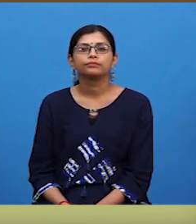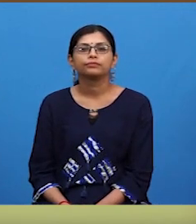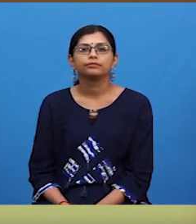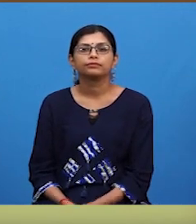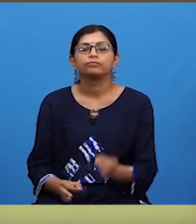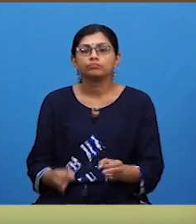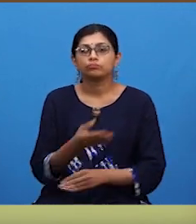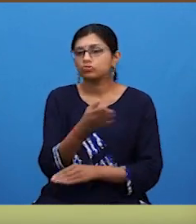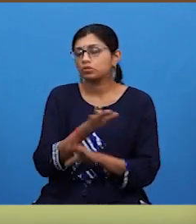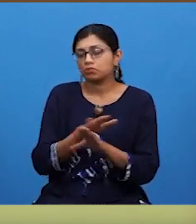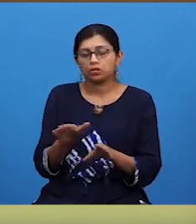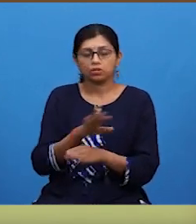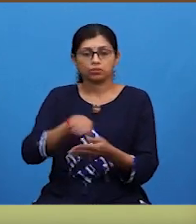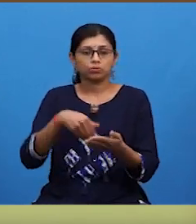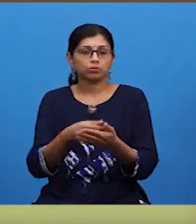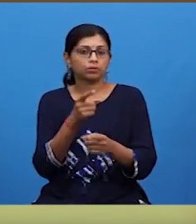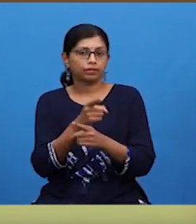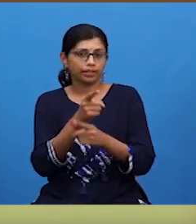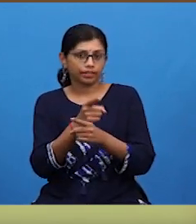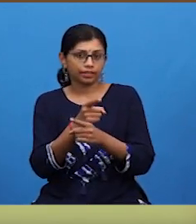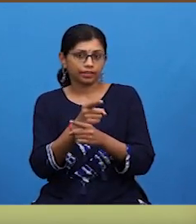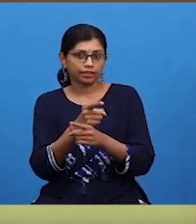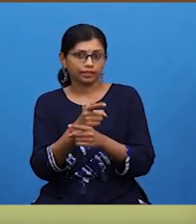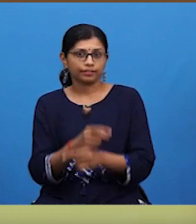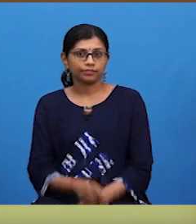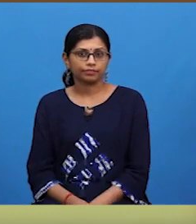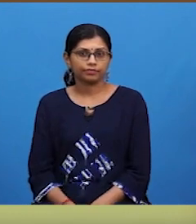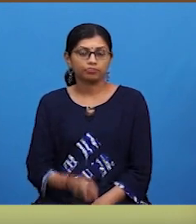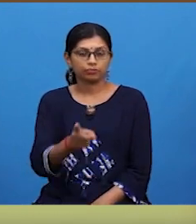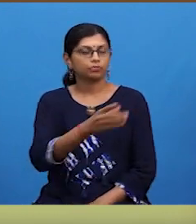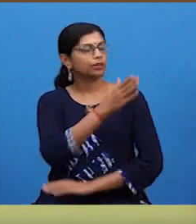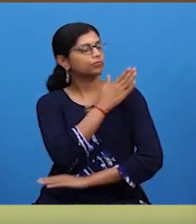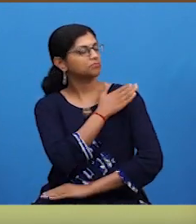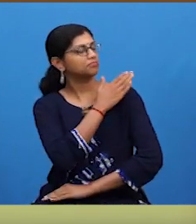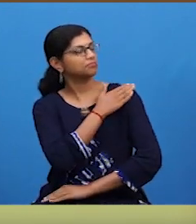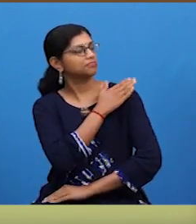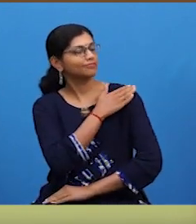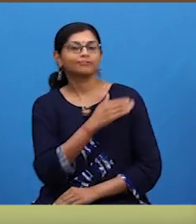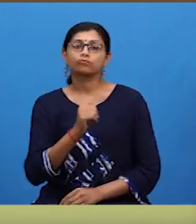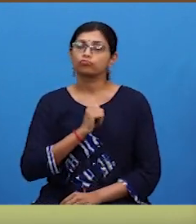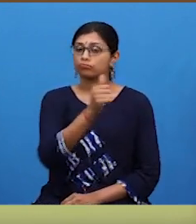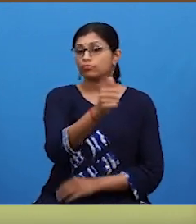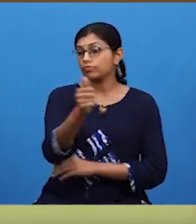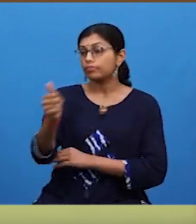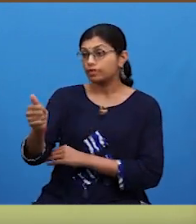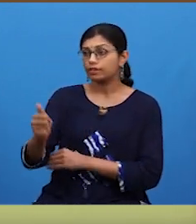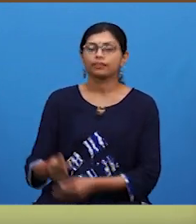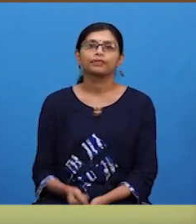you didn't get all of the questions correct, you should still give yourself a pat on your back for